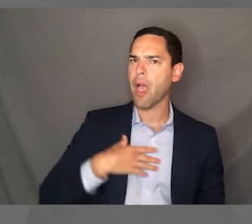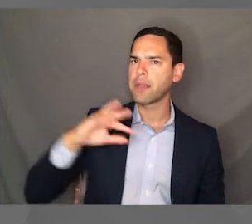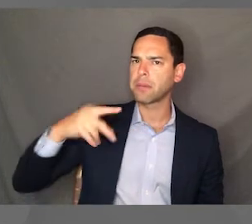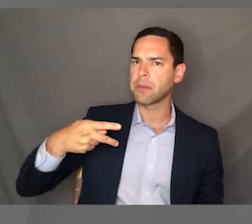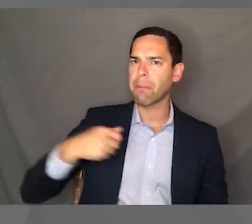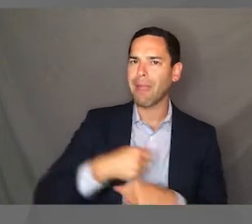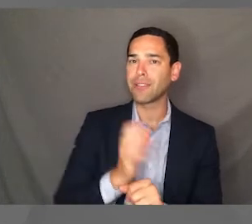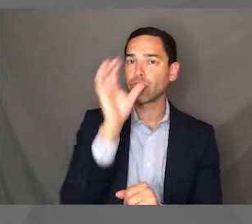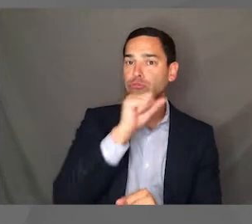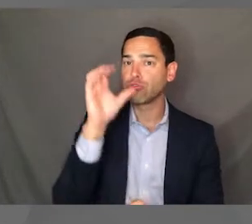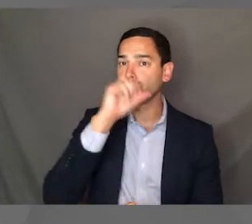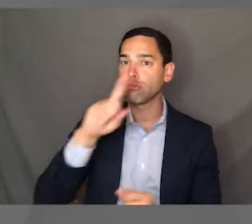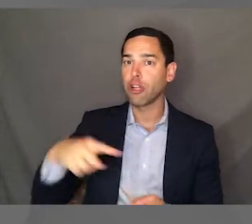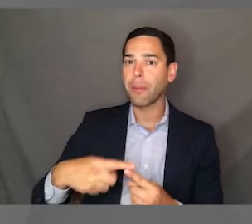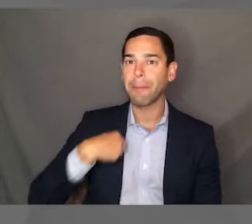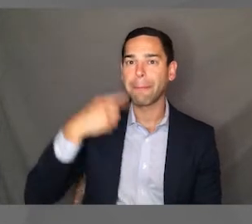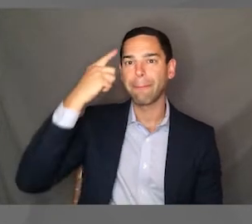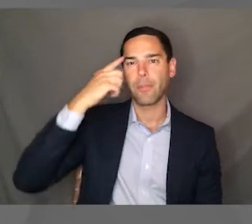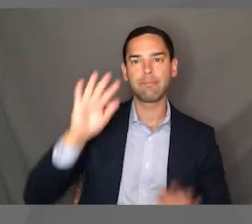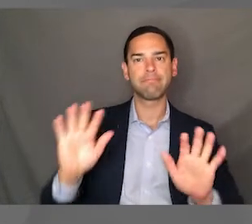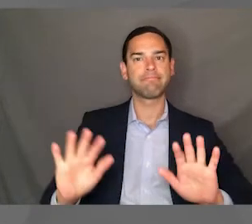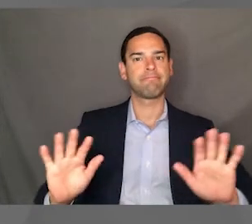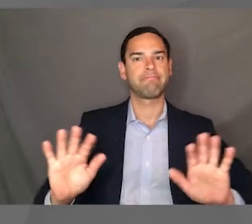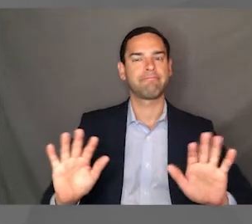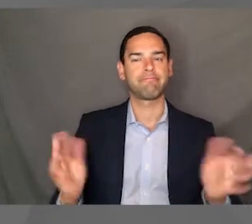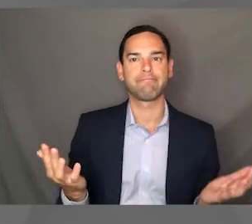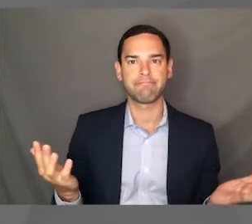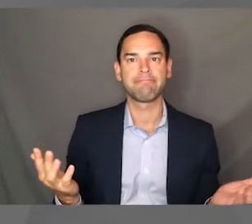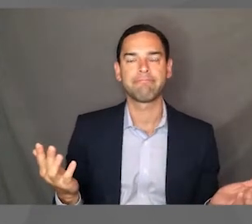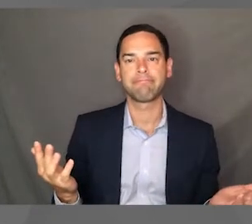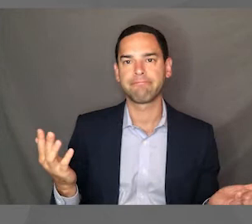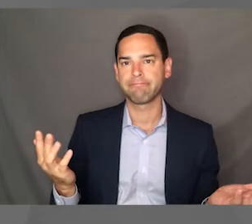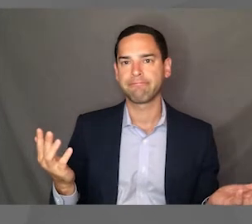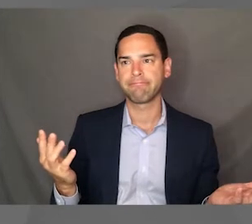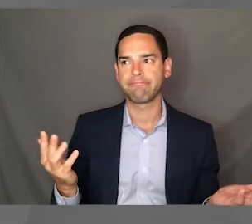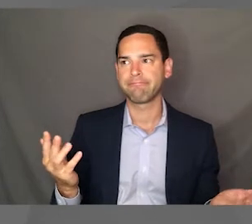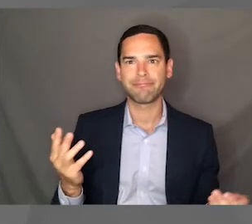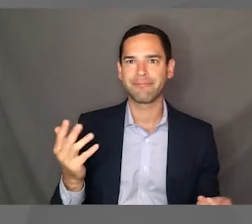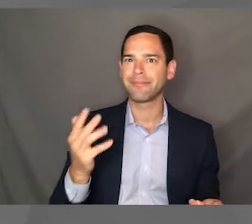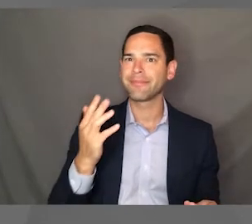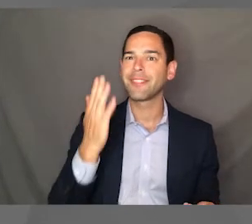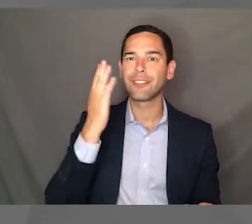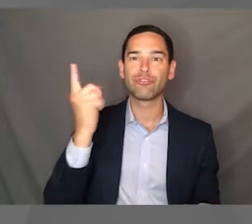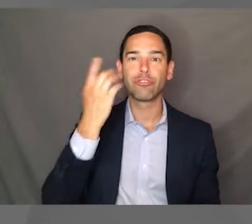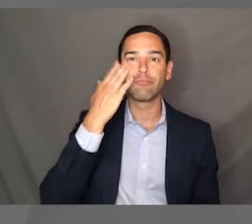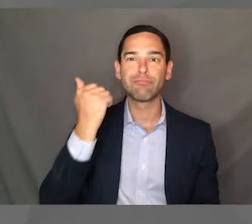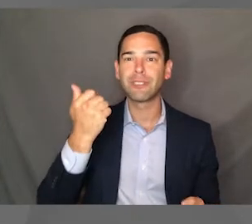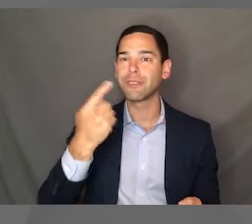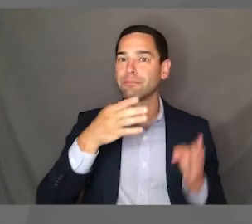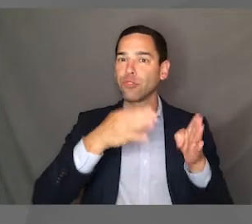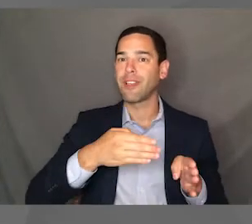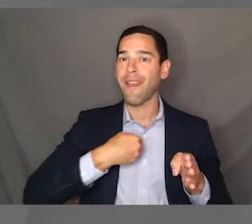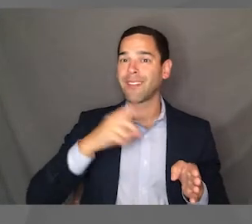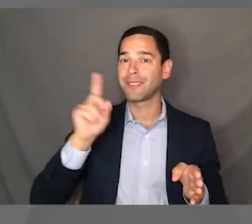person's disability, that impacts their mind or how they see the world around them. And